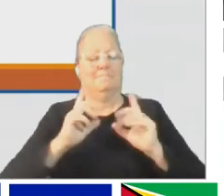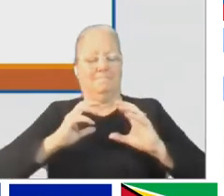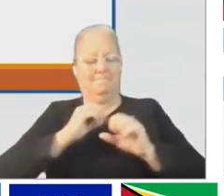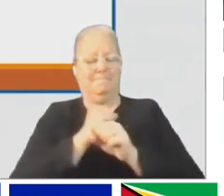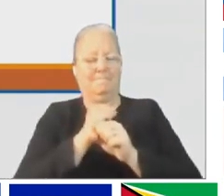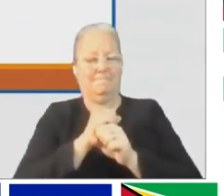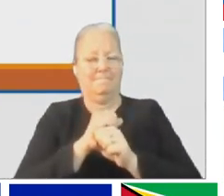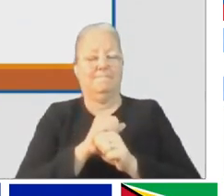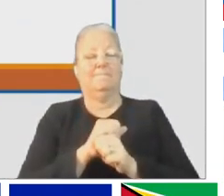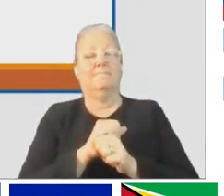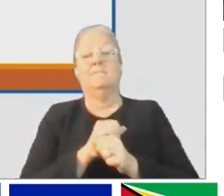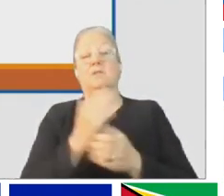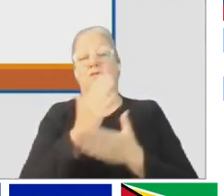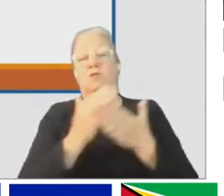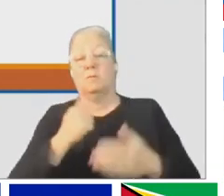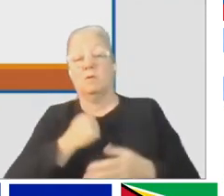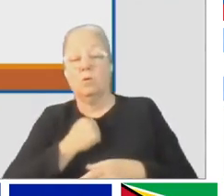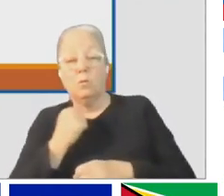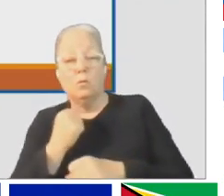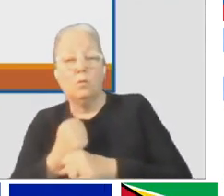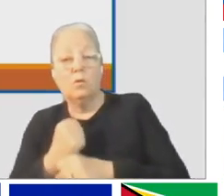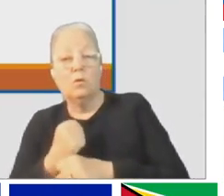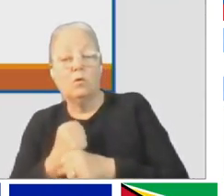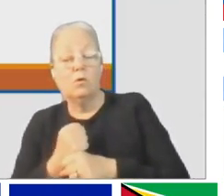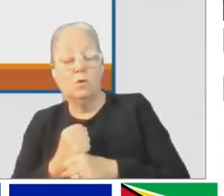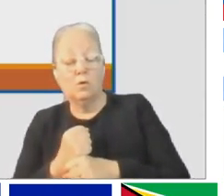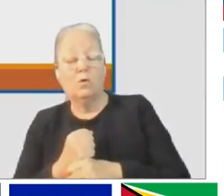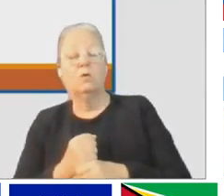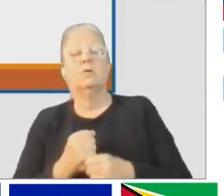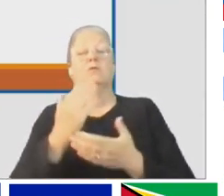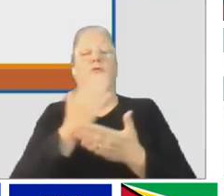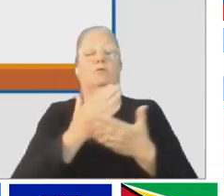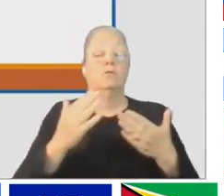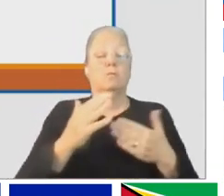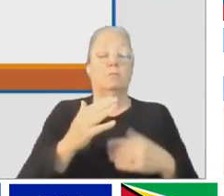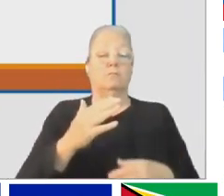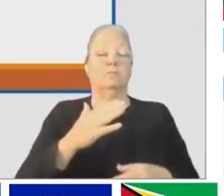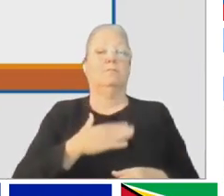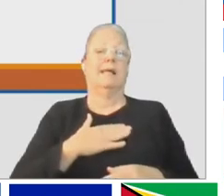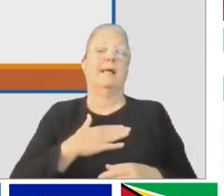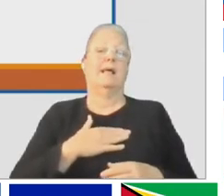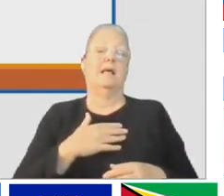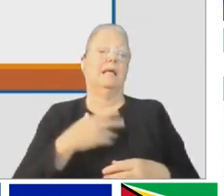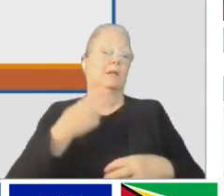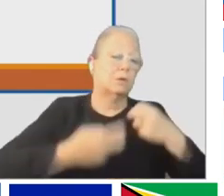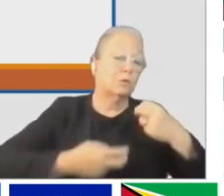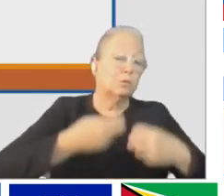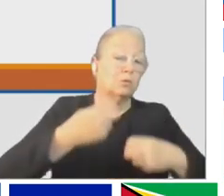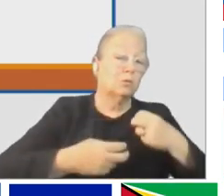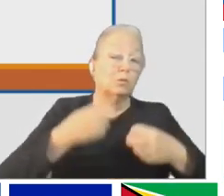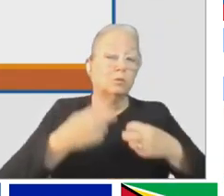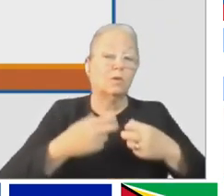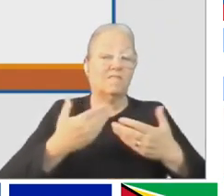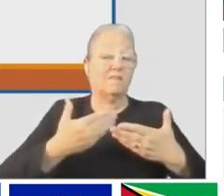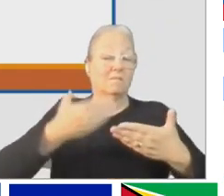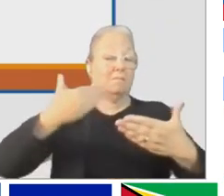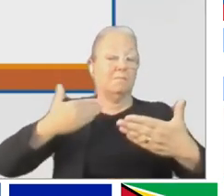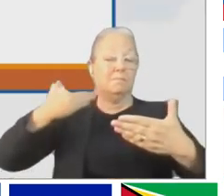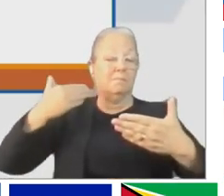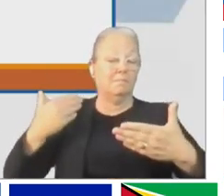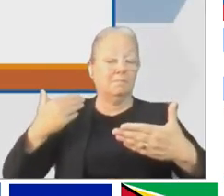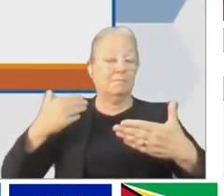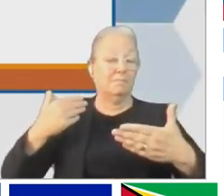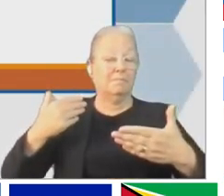work, some of the issues that we have dealt with in the recent months, and how we are trying